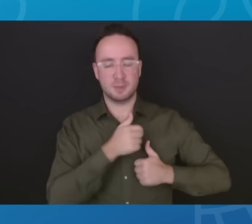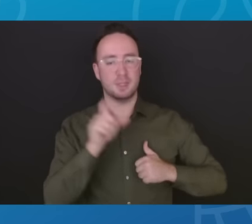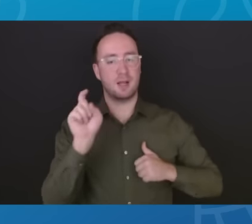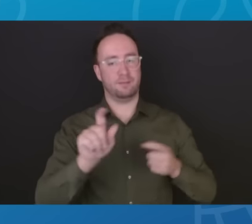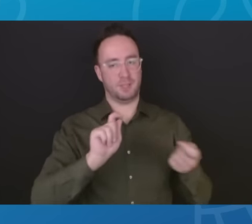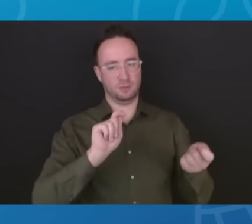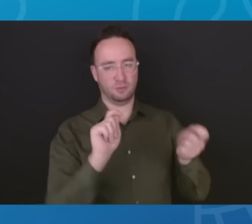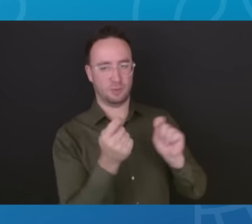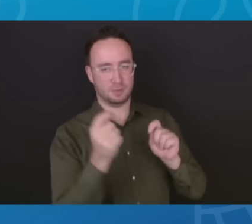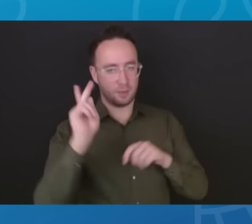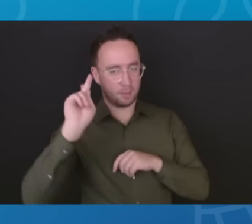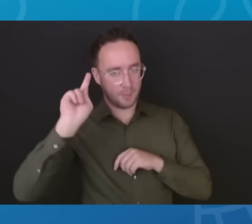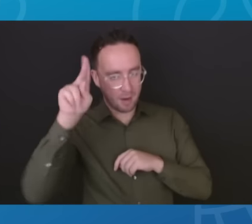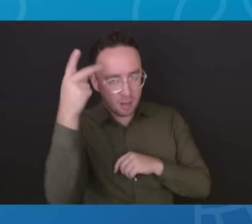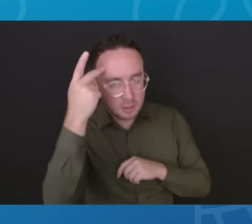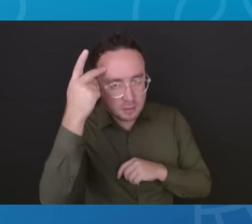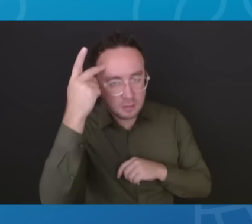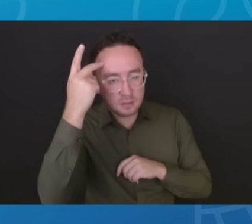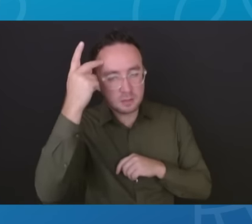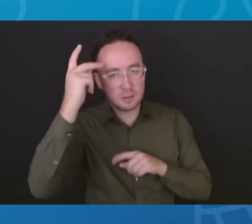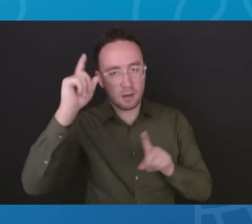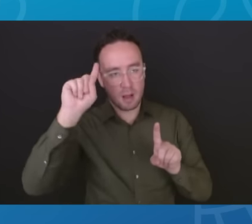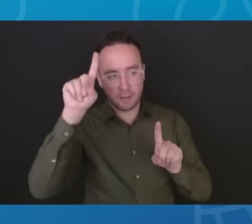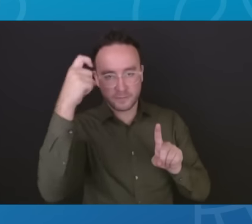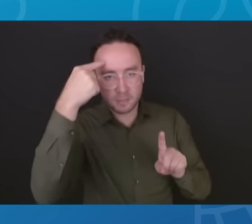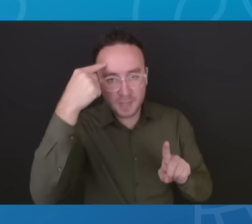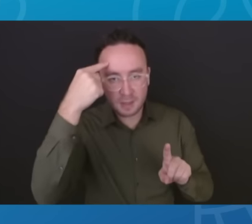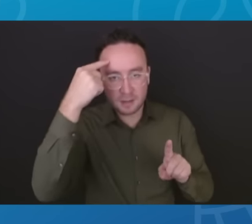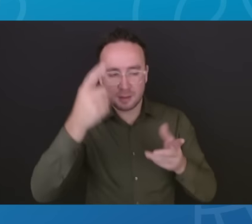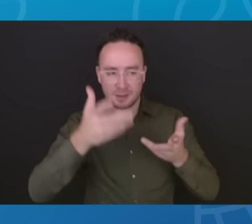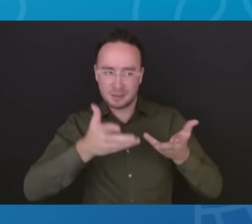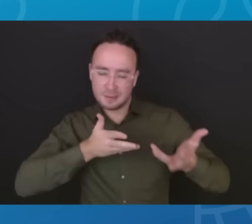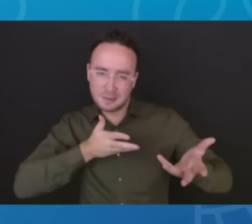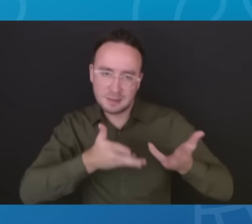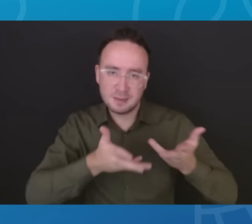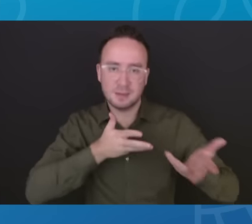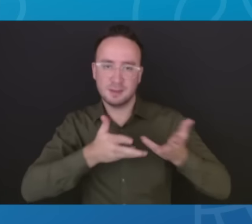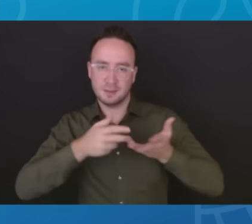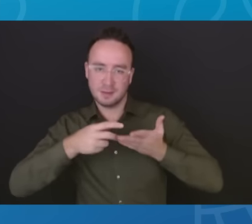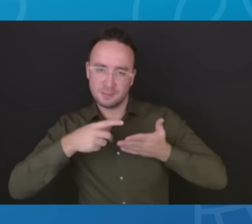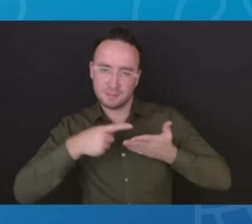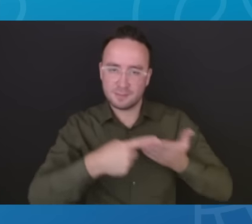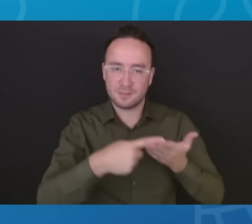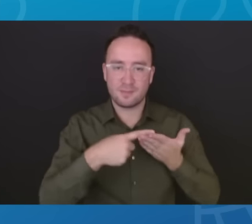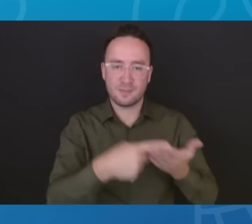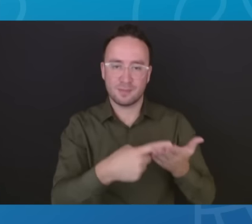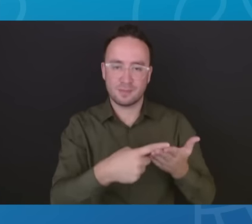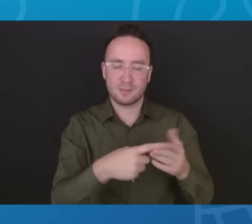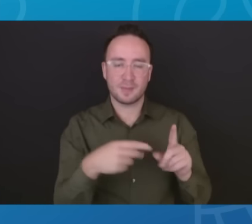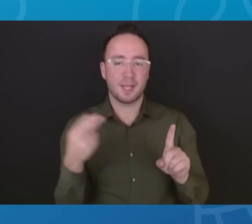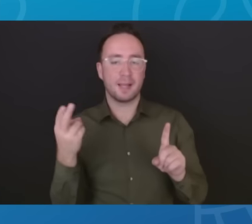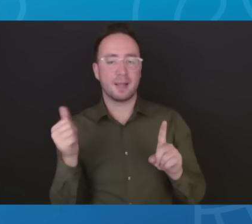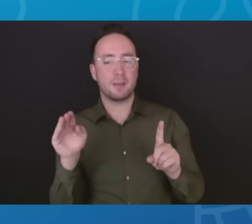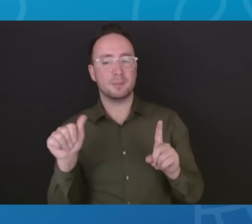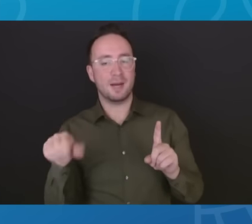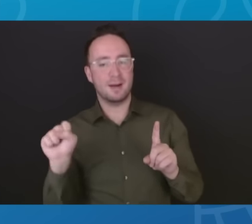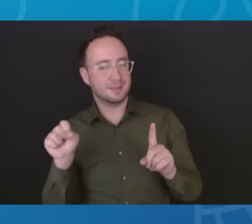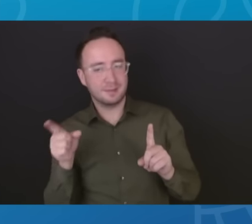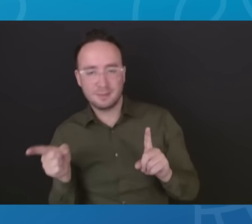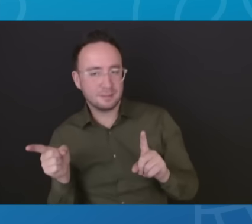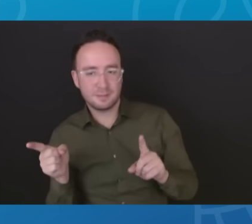take an approach that means that something other than Hamas, and it can't be Israel, it can't be the IDF, but something other than Hamas is in Gaza